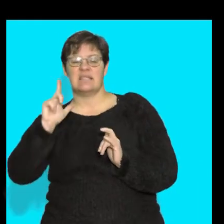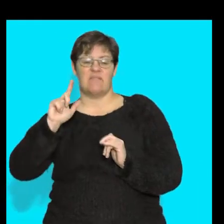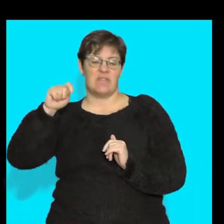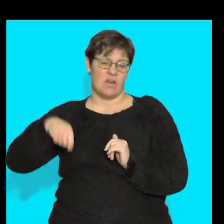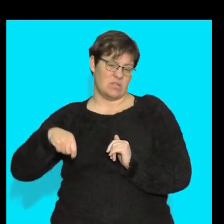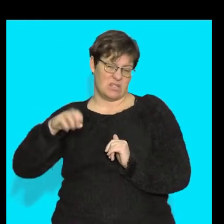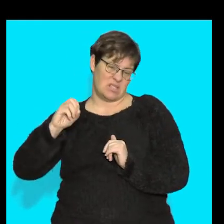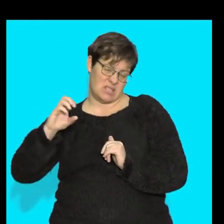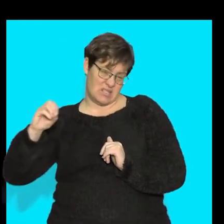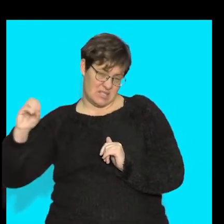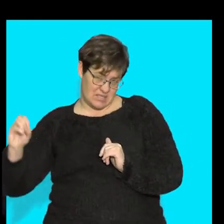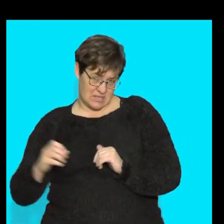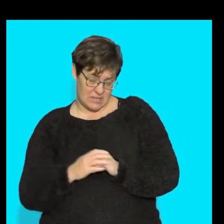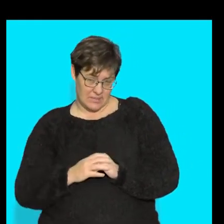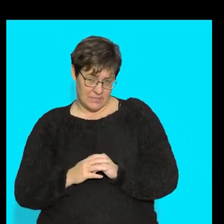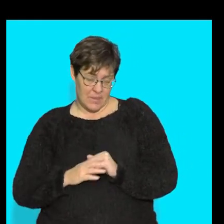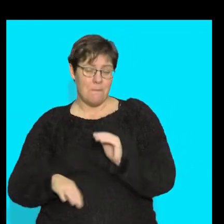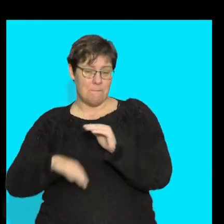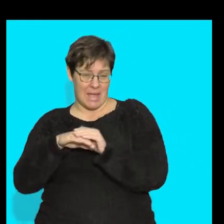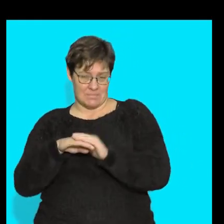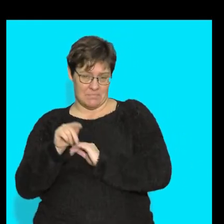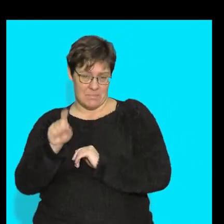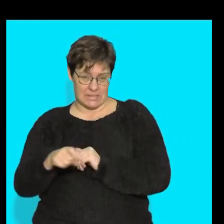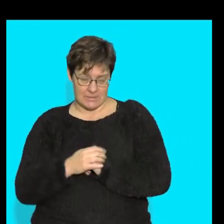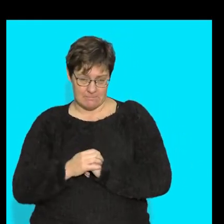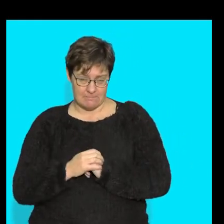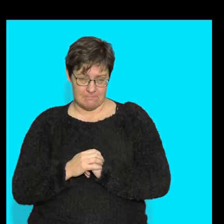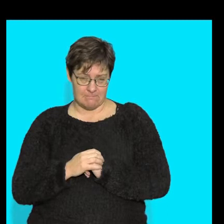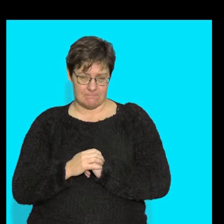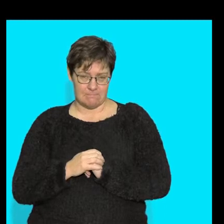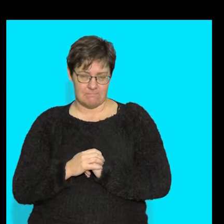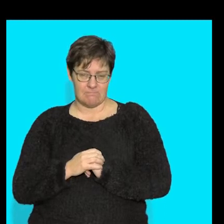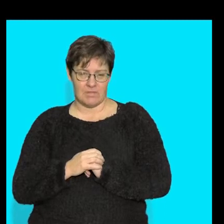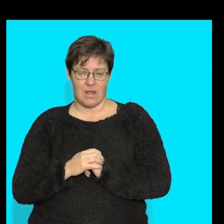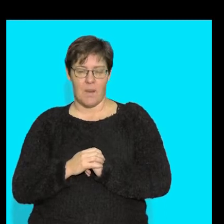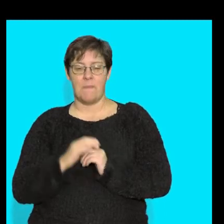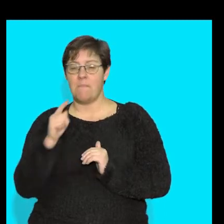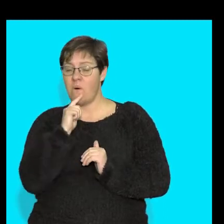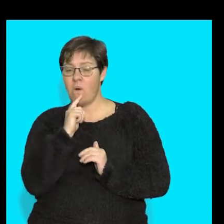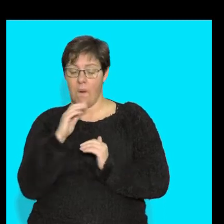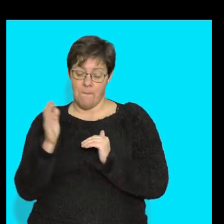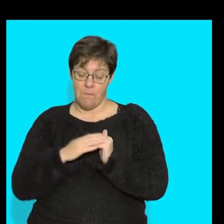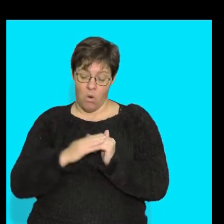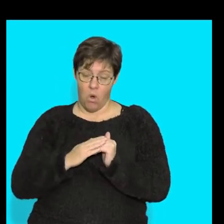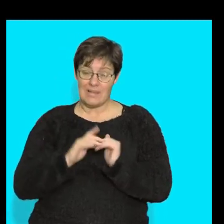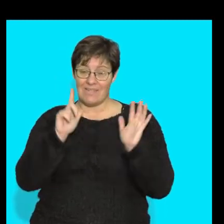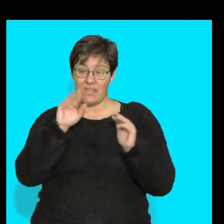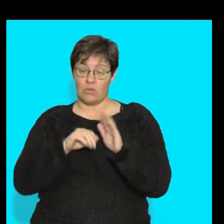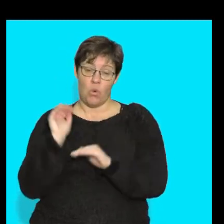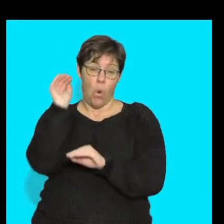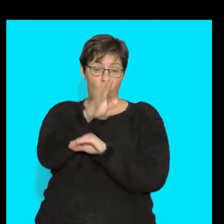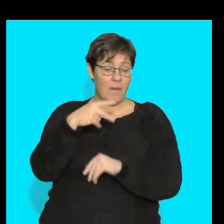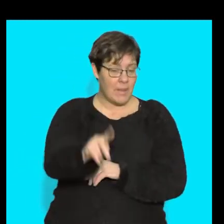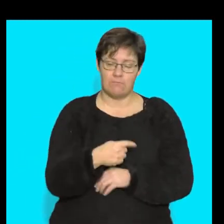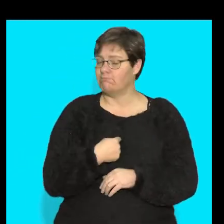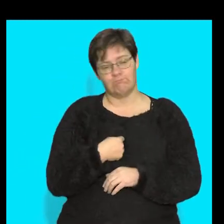be 2,000, right? But my maximum must be 7,000. I am not willing to go past the